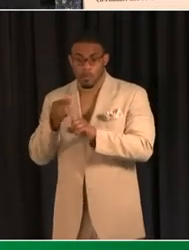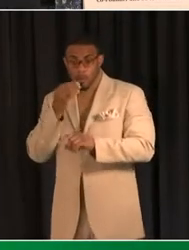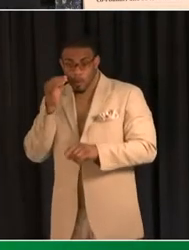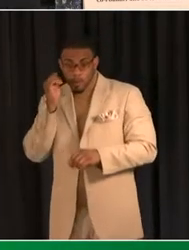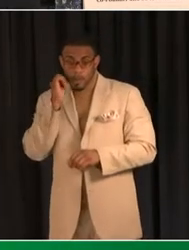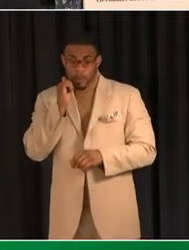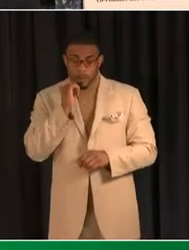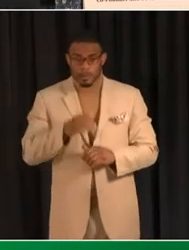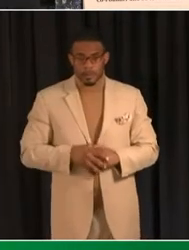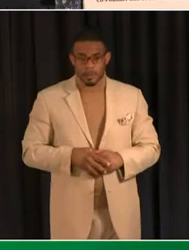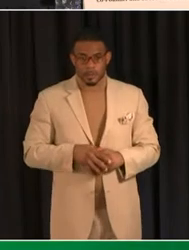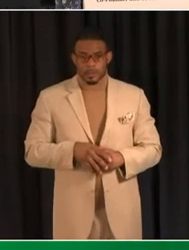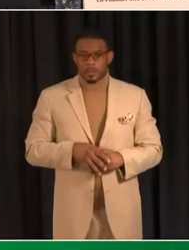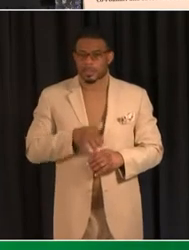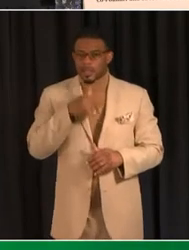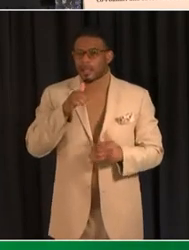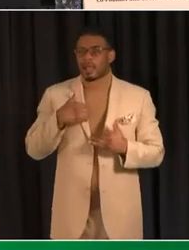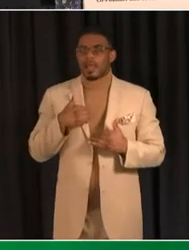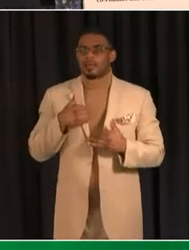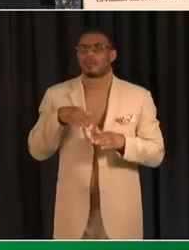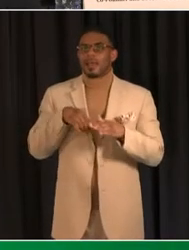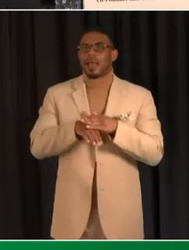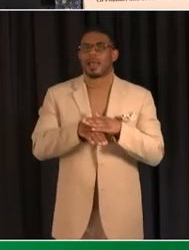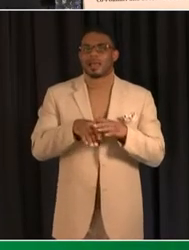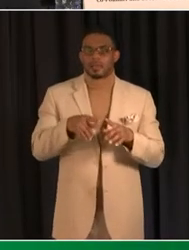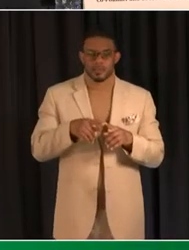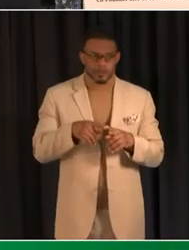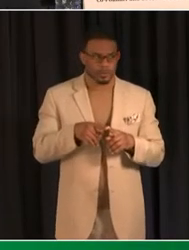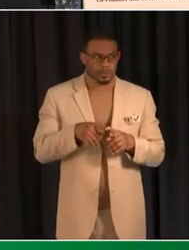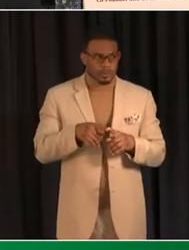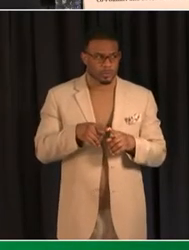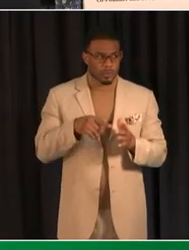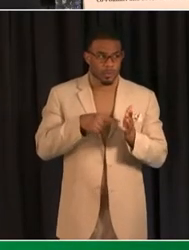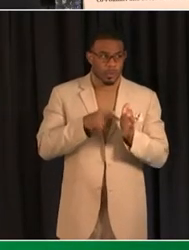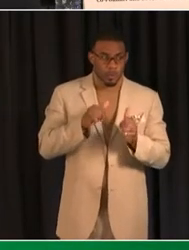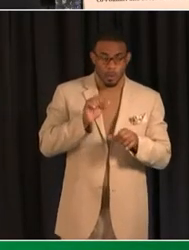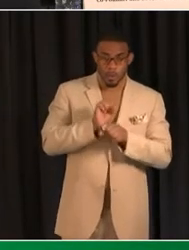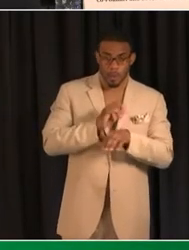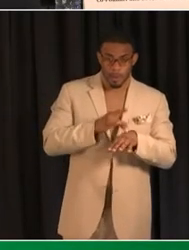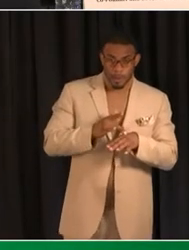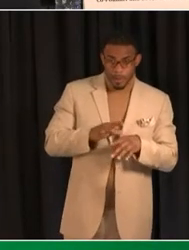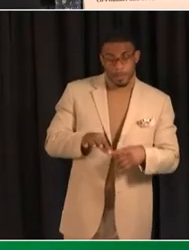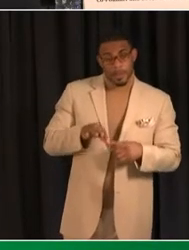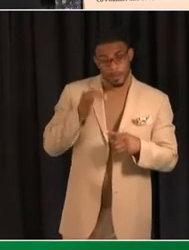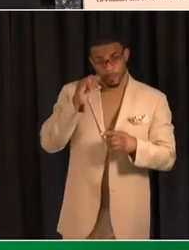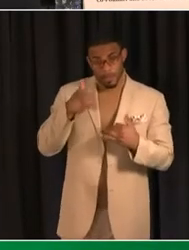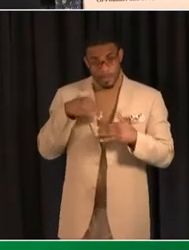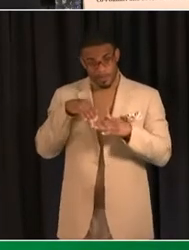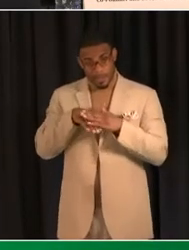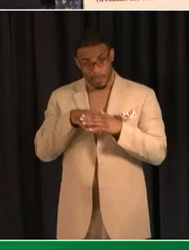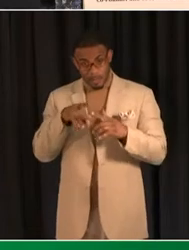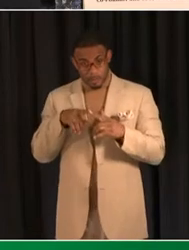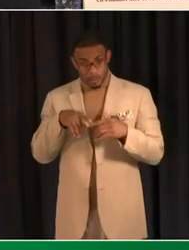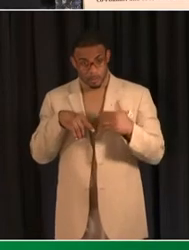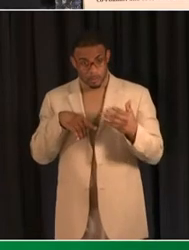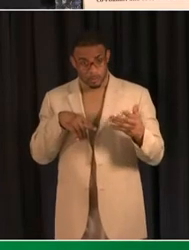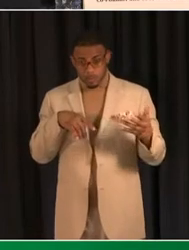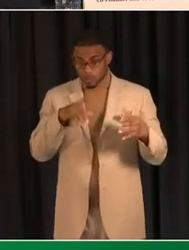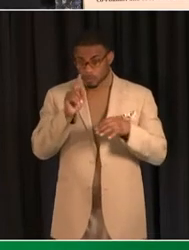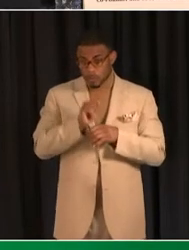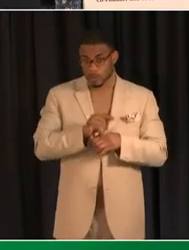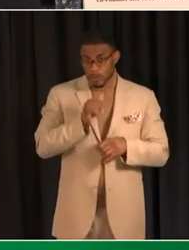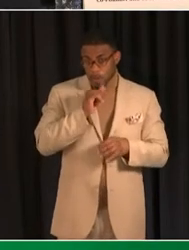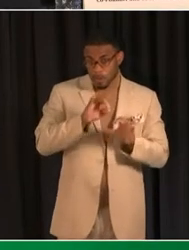work from home day in and day out, and not have access to affordable workspace, particularly if you had access to